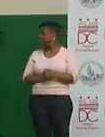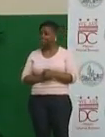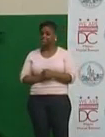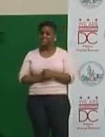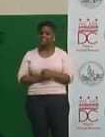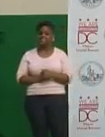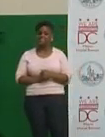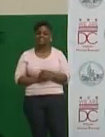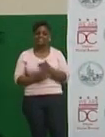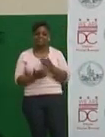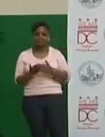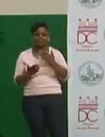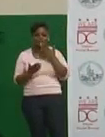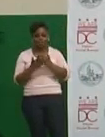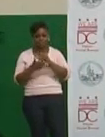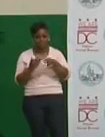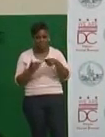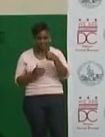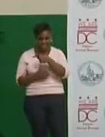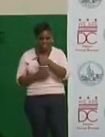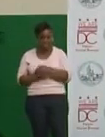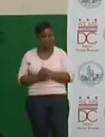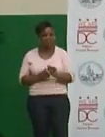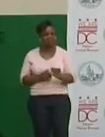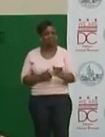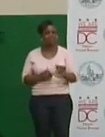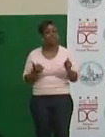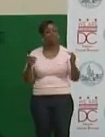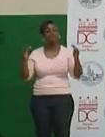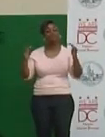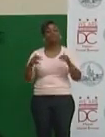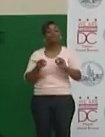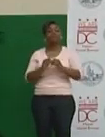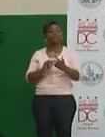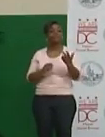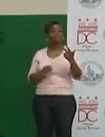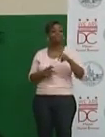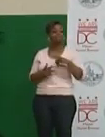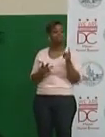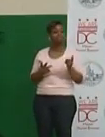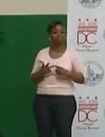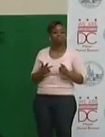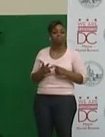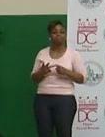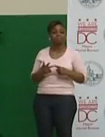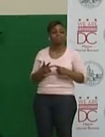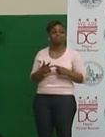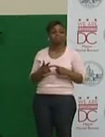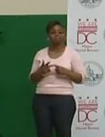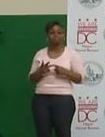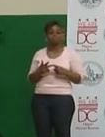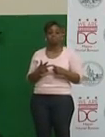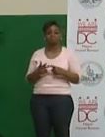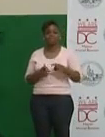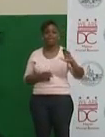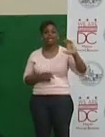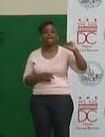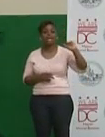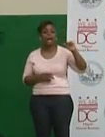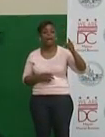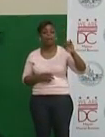up there. Now we're going to question number three. How much is the district's FY19 capital